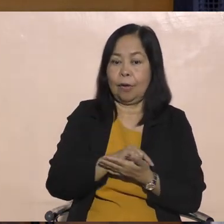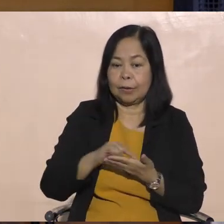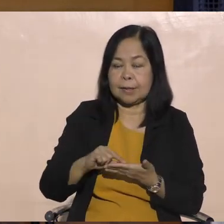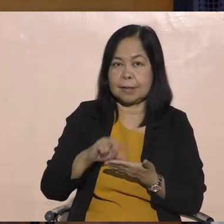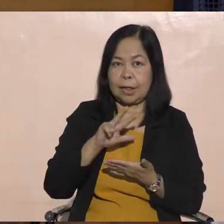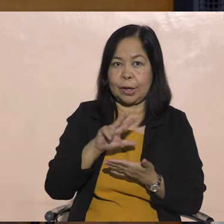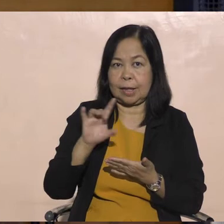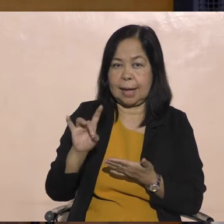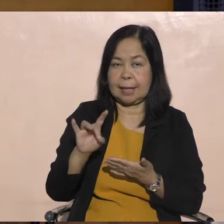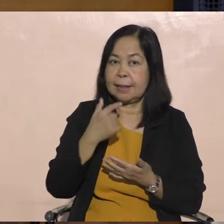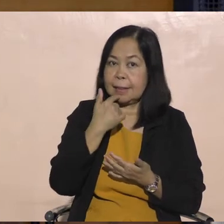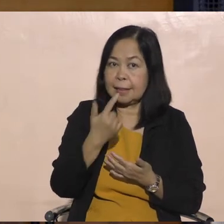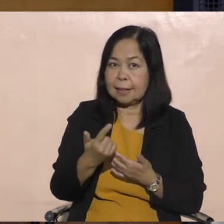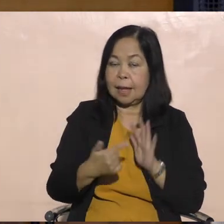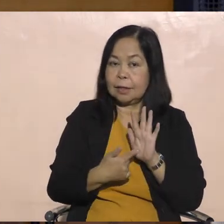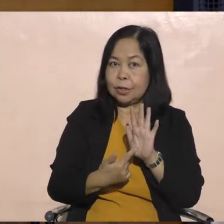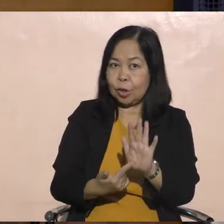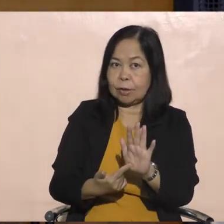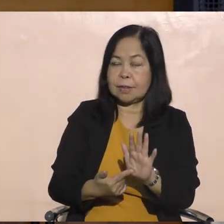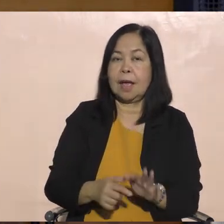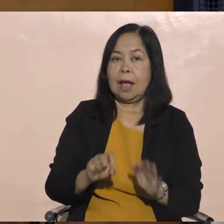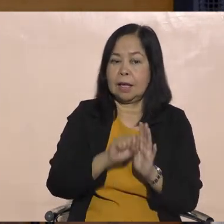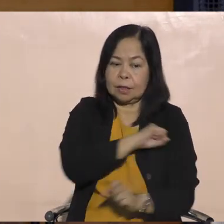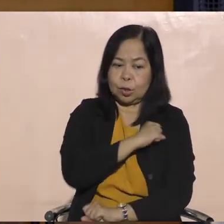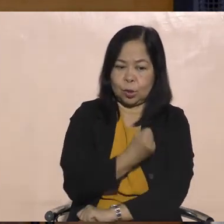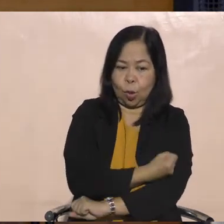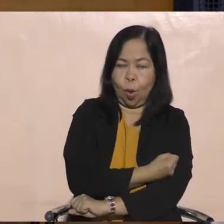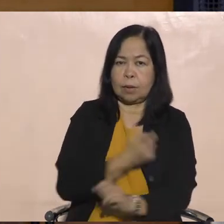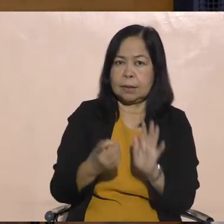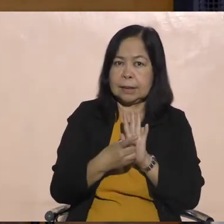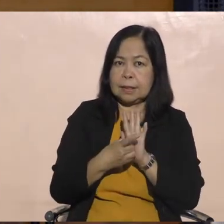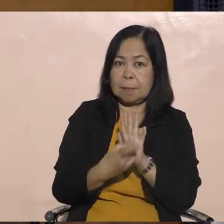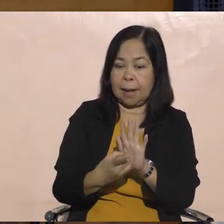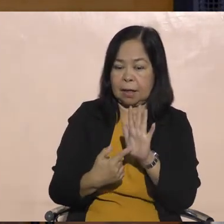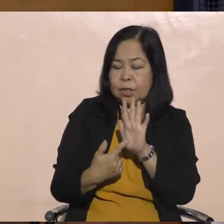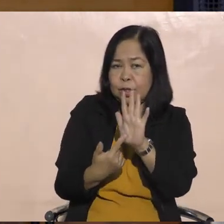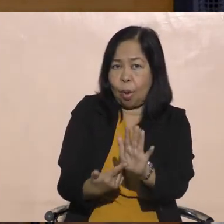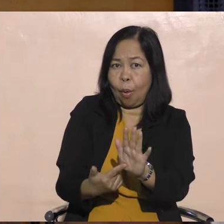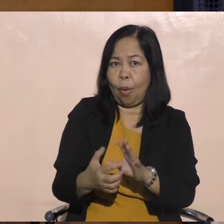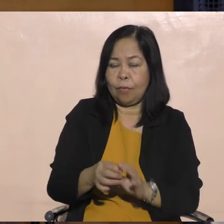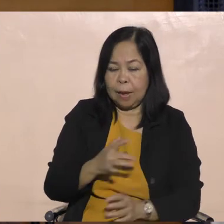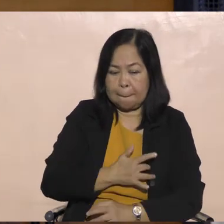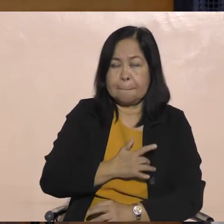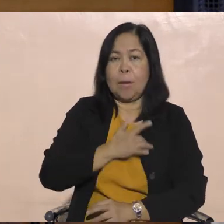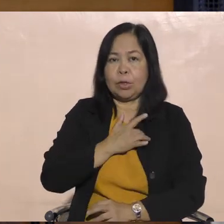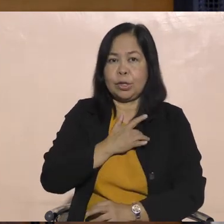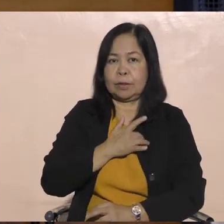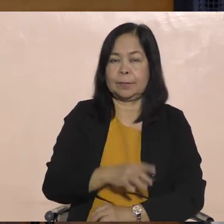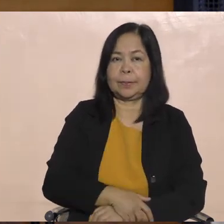verse 38, indicates a strong display of emotion.